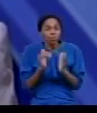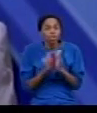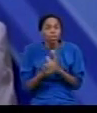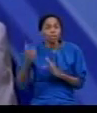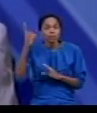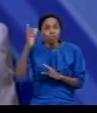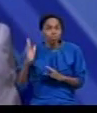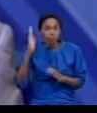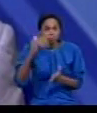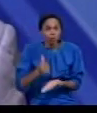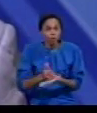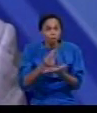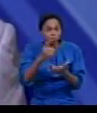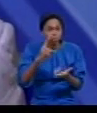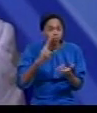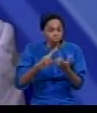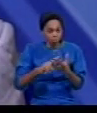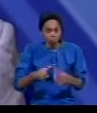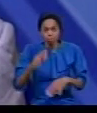faith good works.